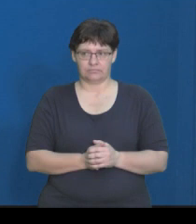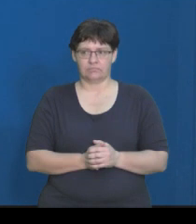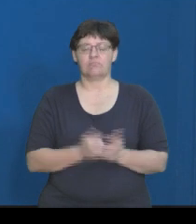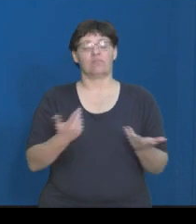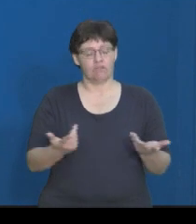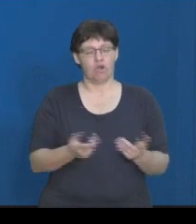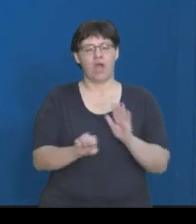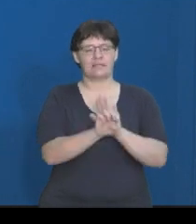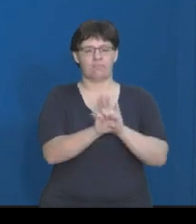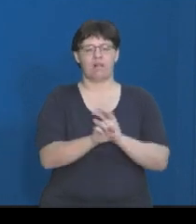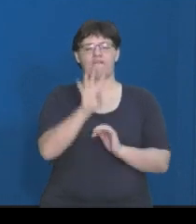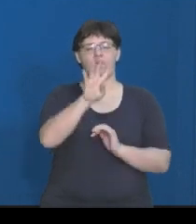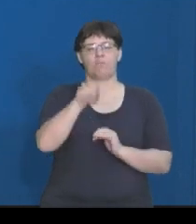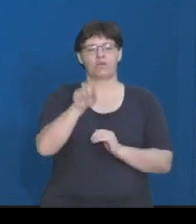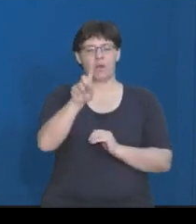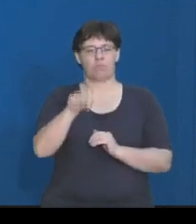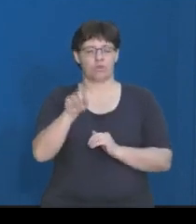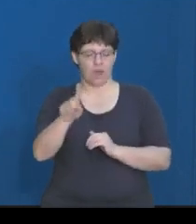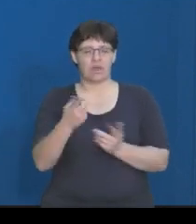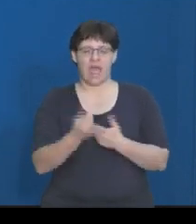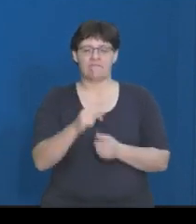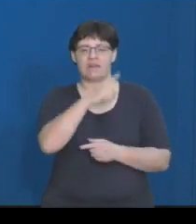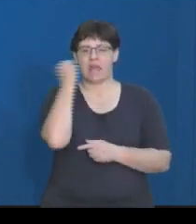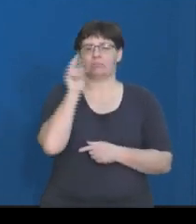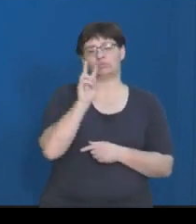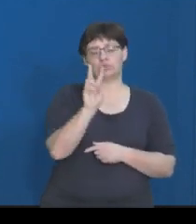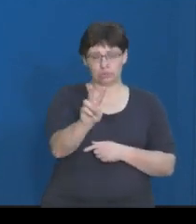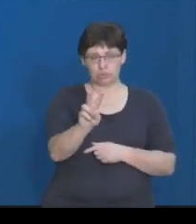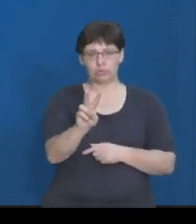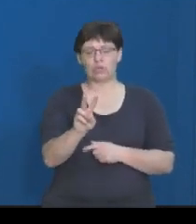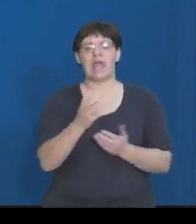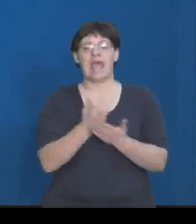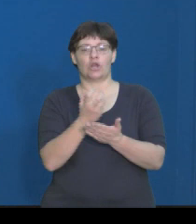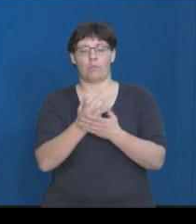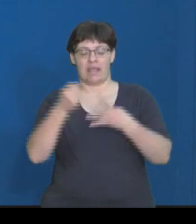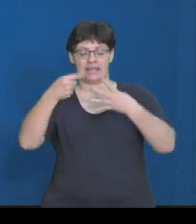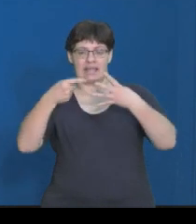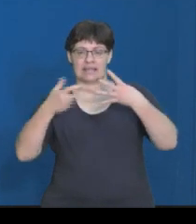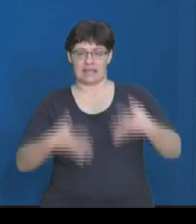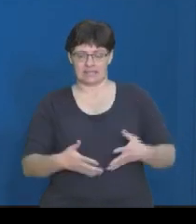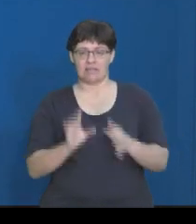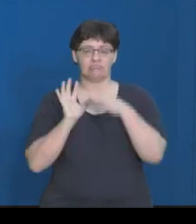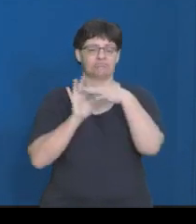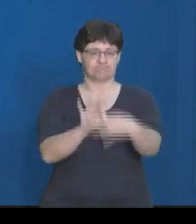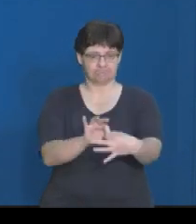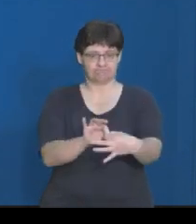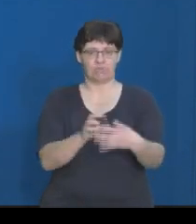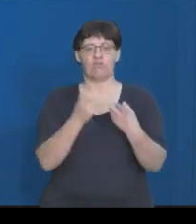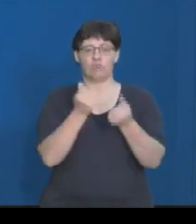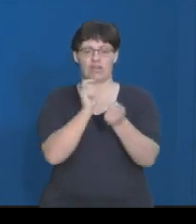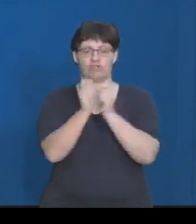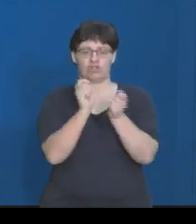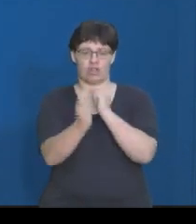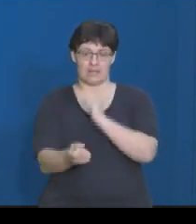Right, for example, this is another example. We have got name 2 types of economic indicators that are related to price